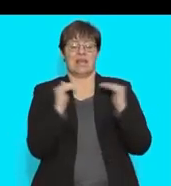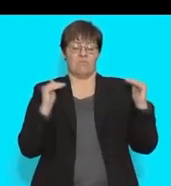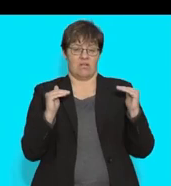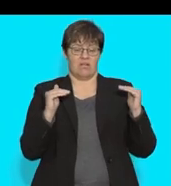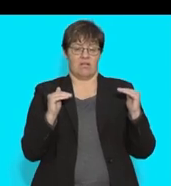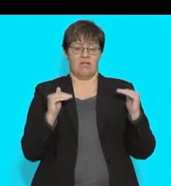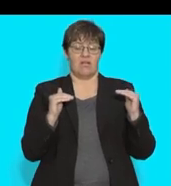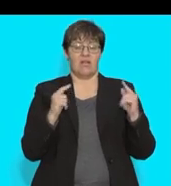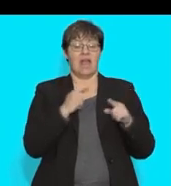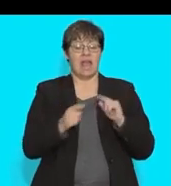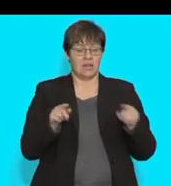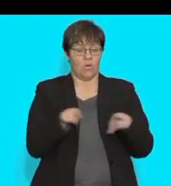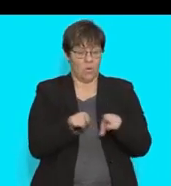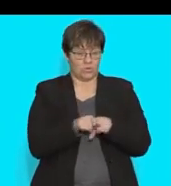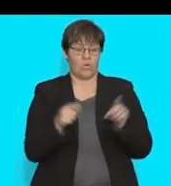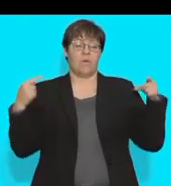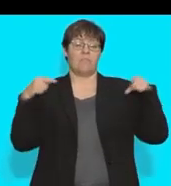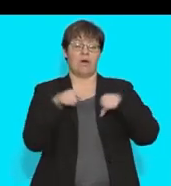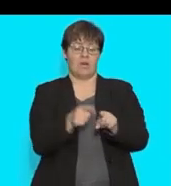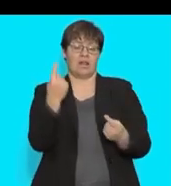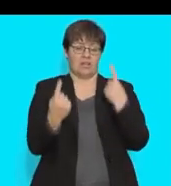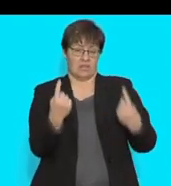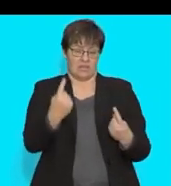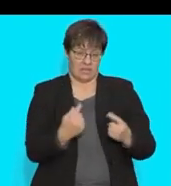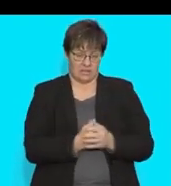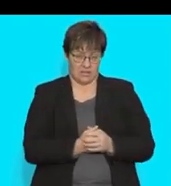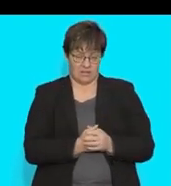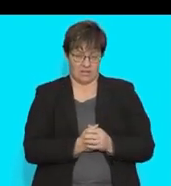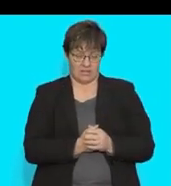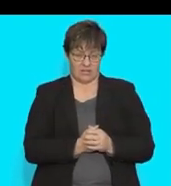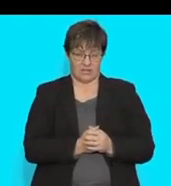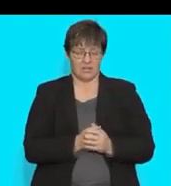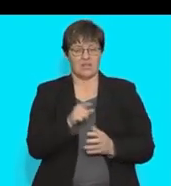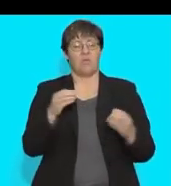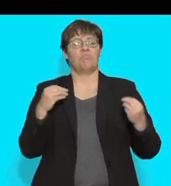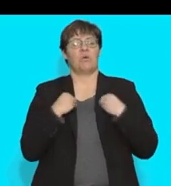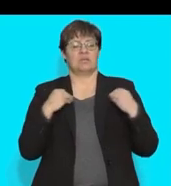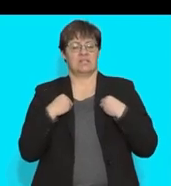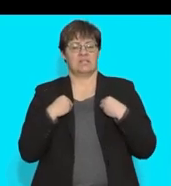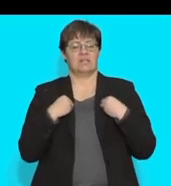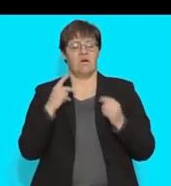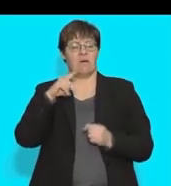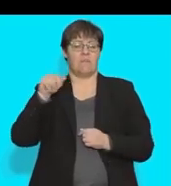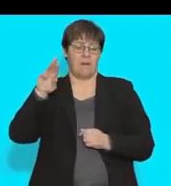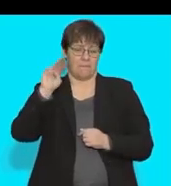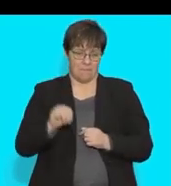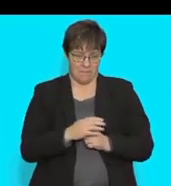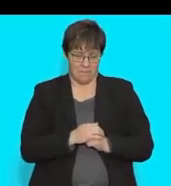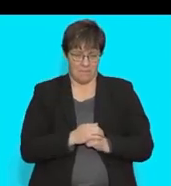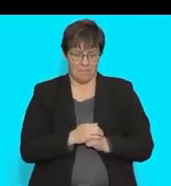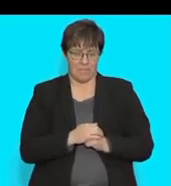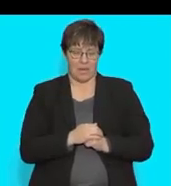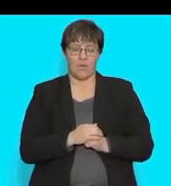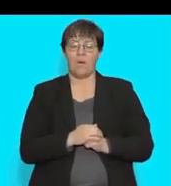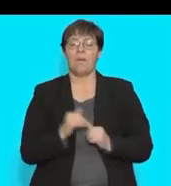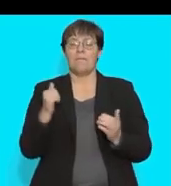equal and they are also parallel to one another. That's one of the properties of a parallelogram. Please,